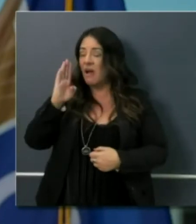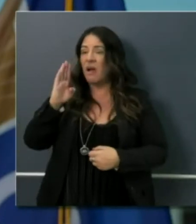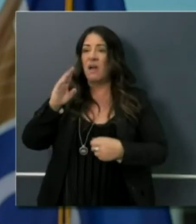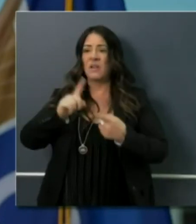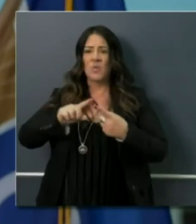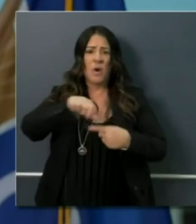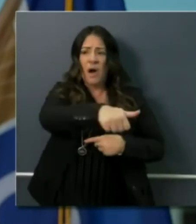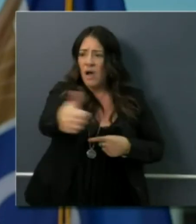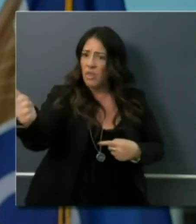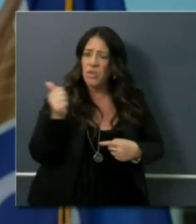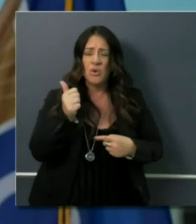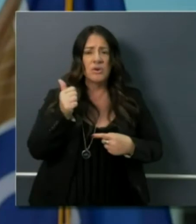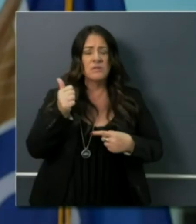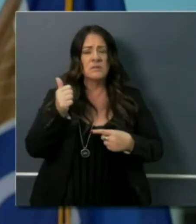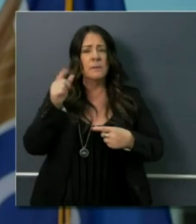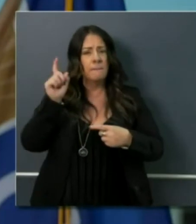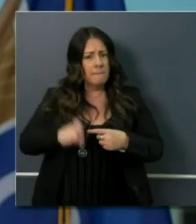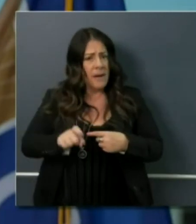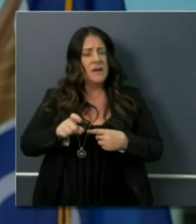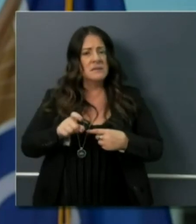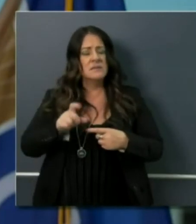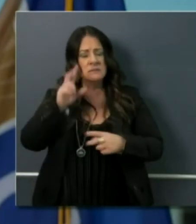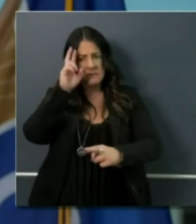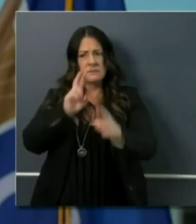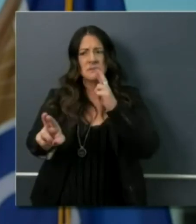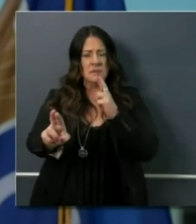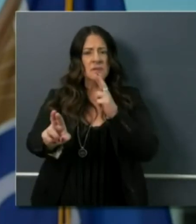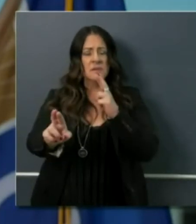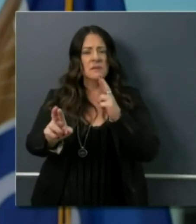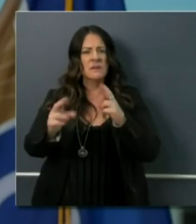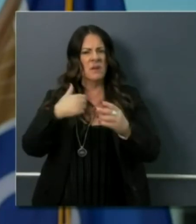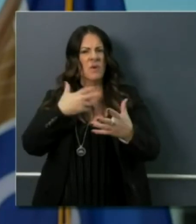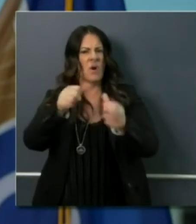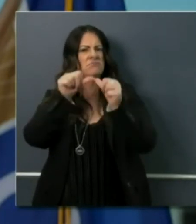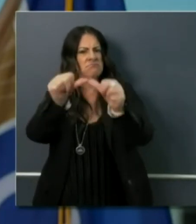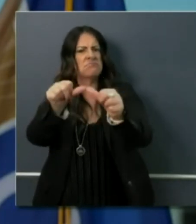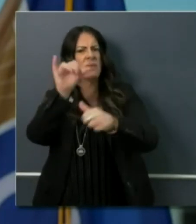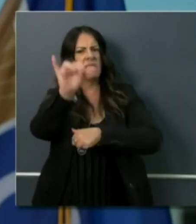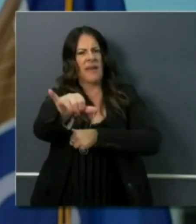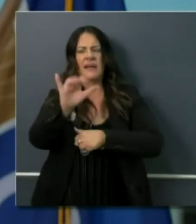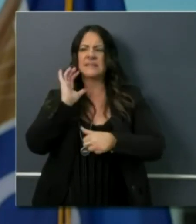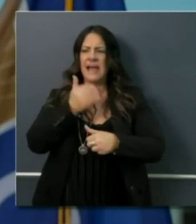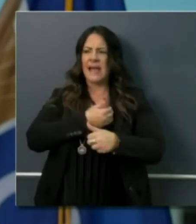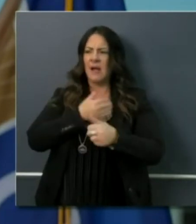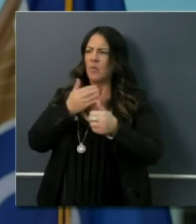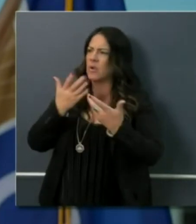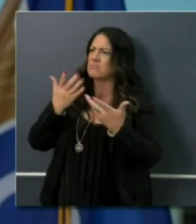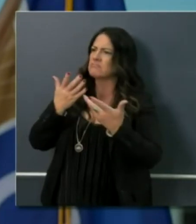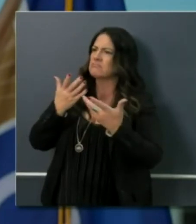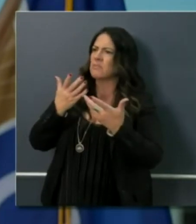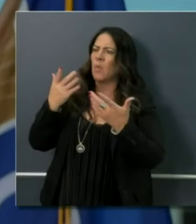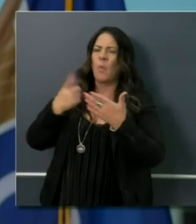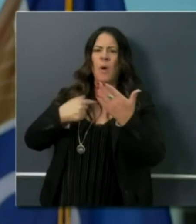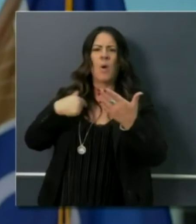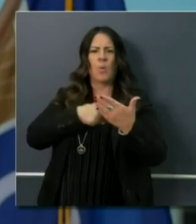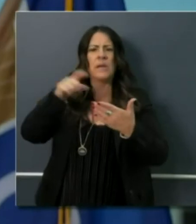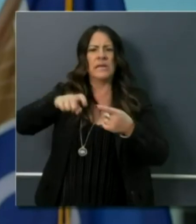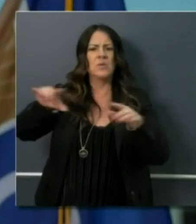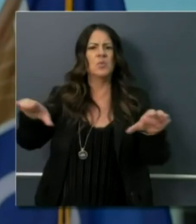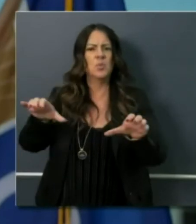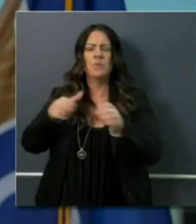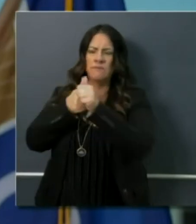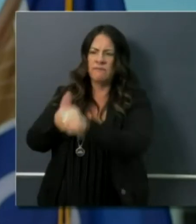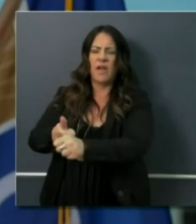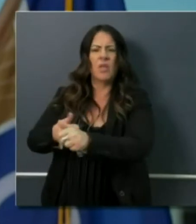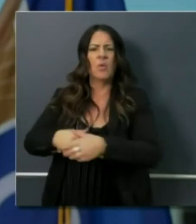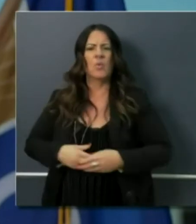so we maintain that very strongly as our guidance and direction. And forgive me, the